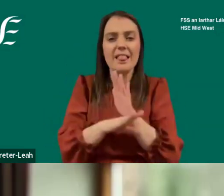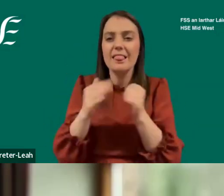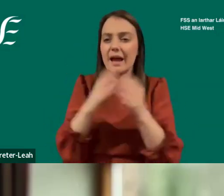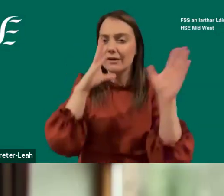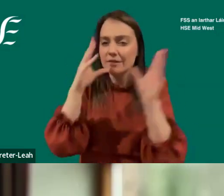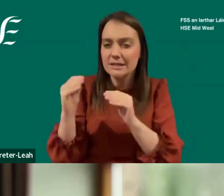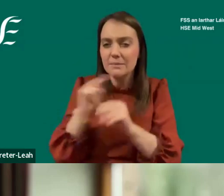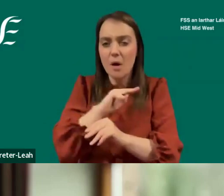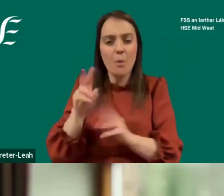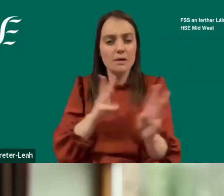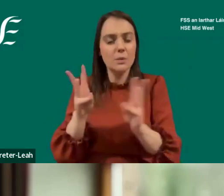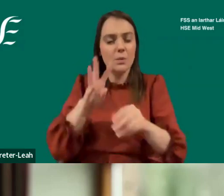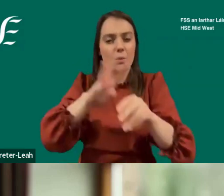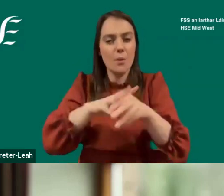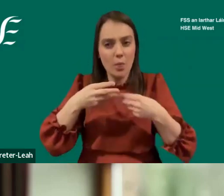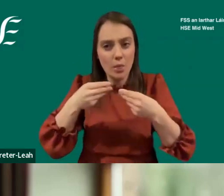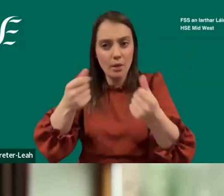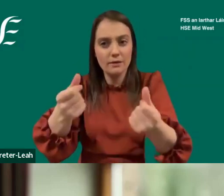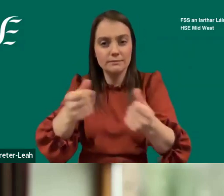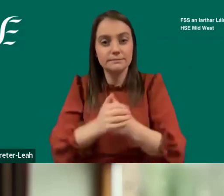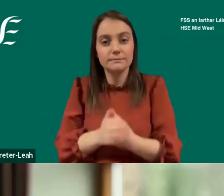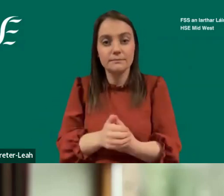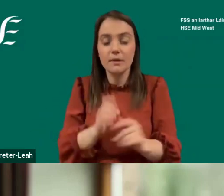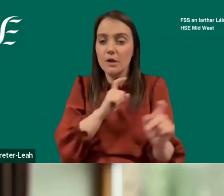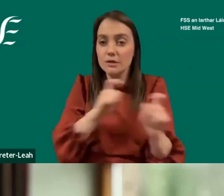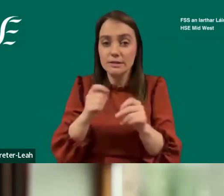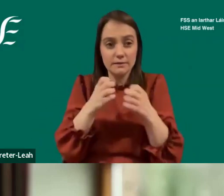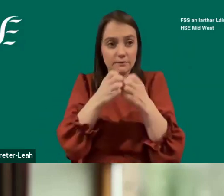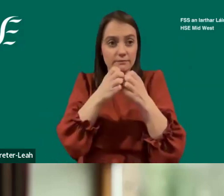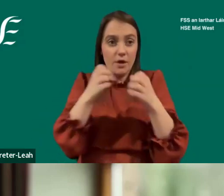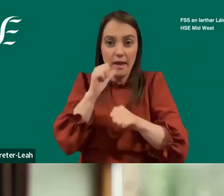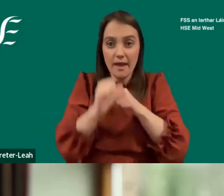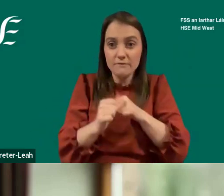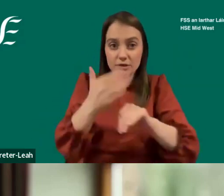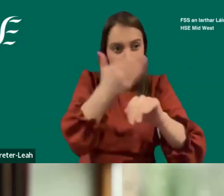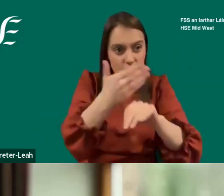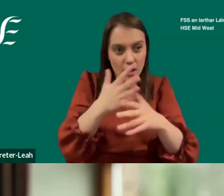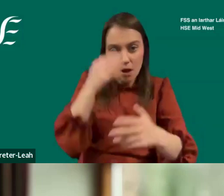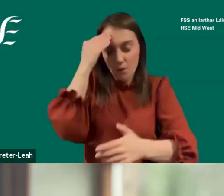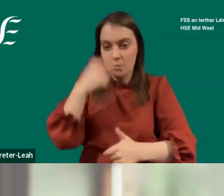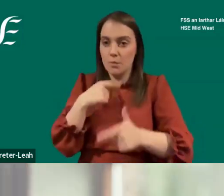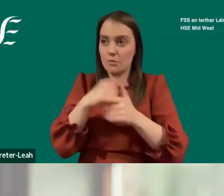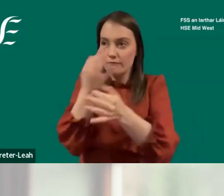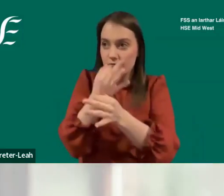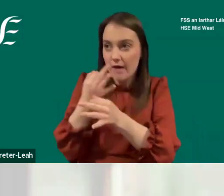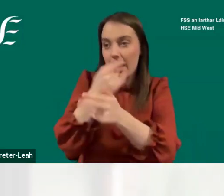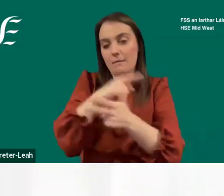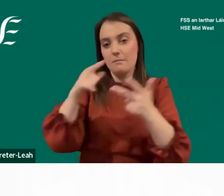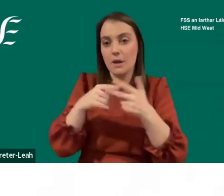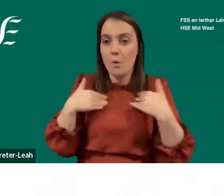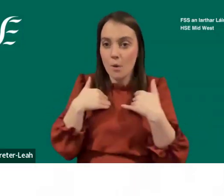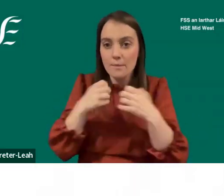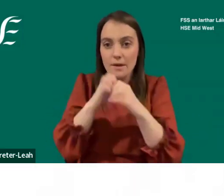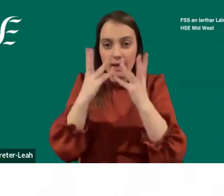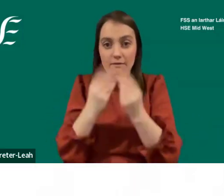really functioning great, Still, like, you're still trying to do your everyday thing. You're trying to mind your family and keep up your job and worry about everything